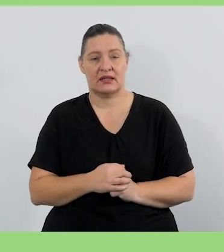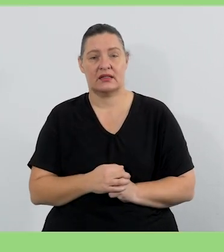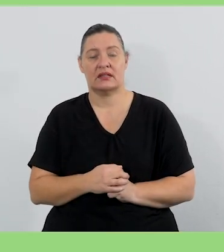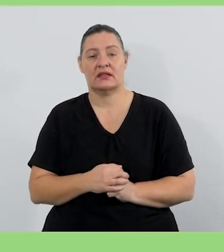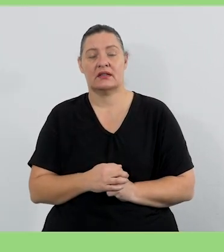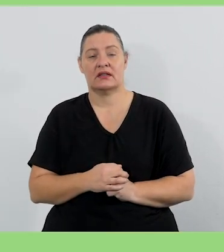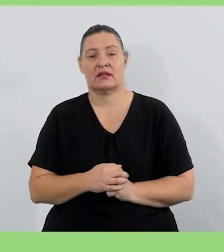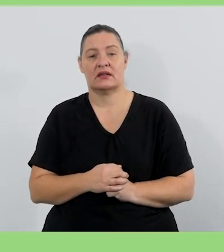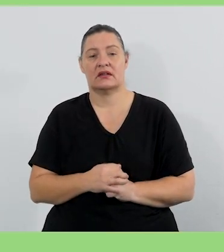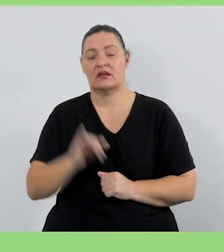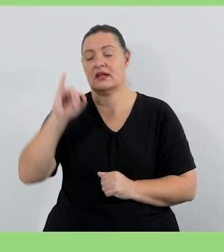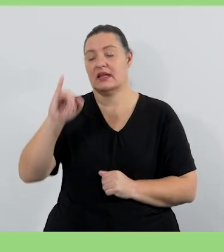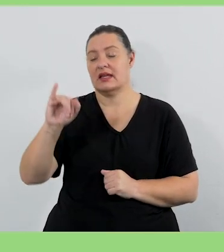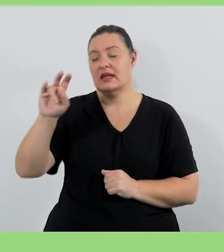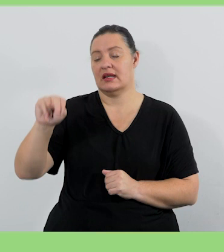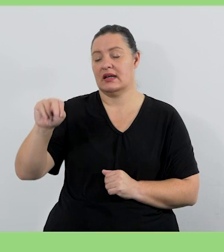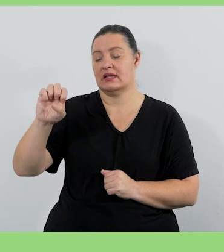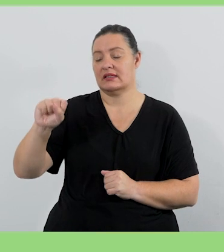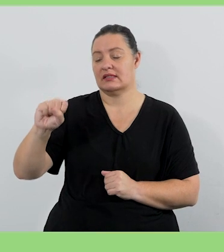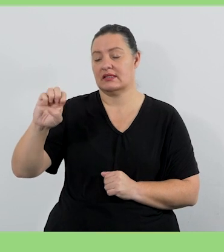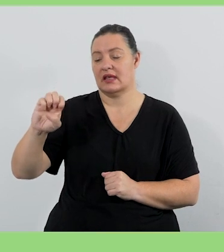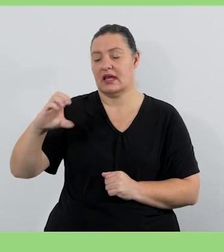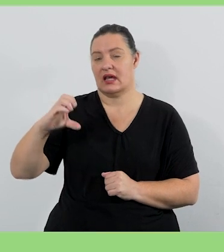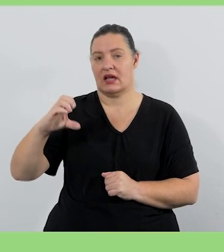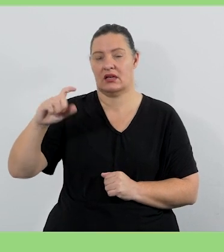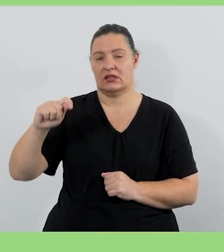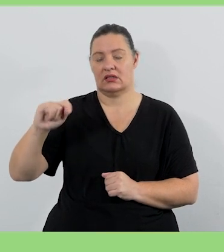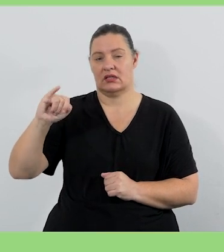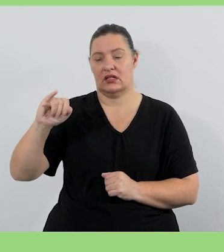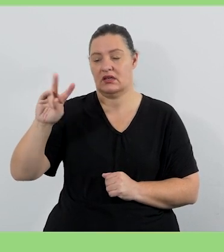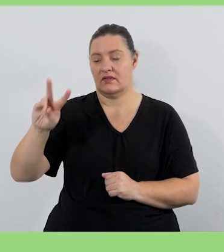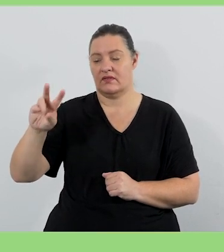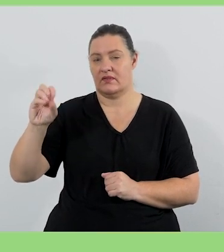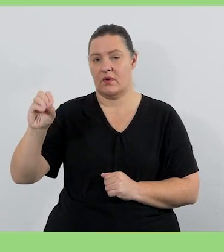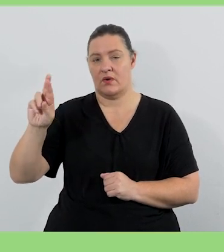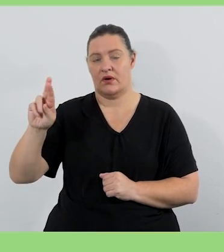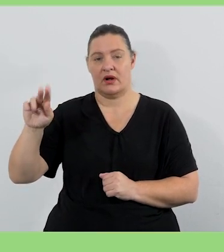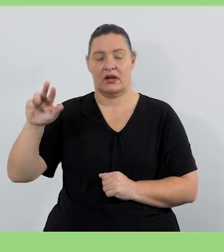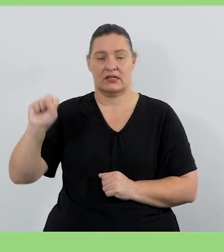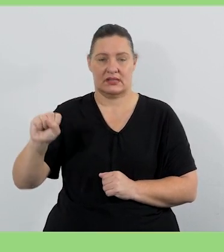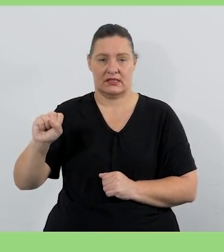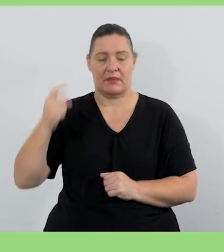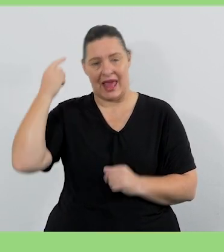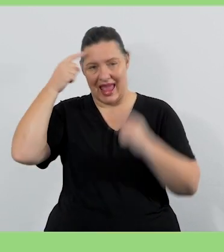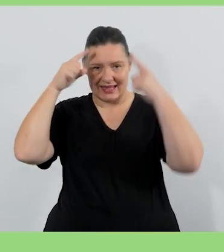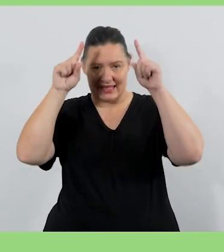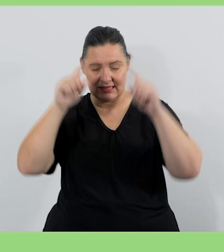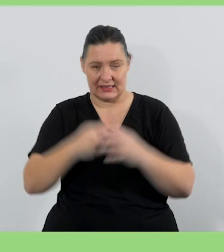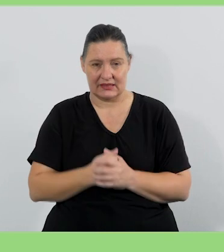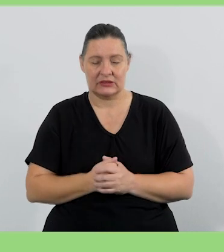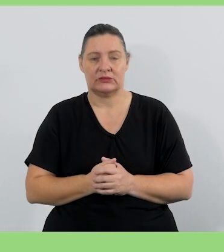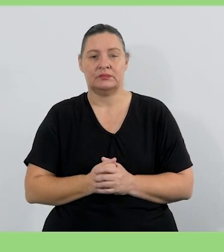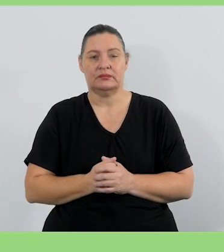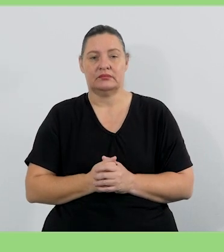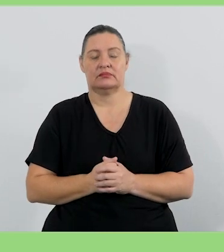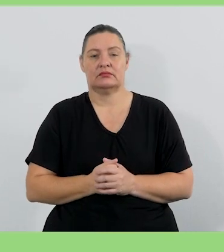carnivore is insectivores. As you can hear from the first part of the word, insects. So